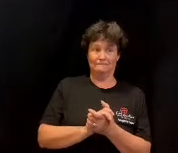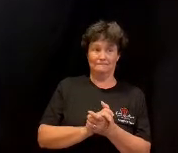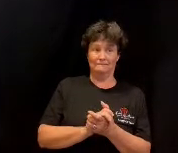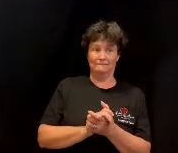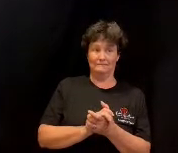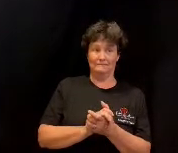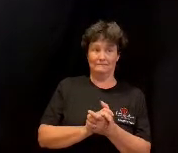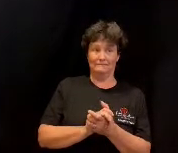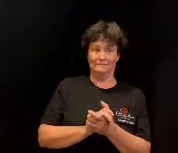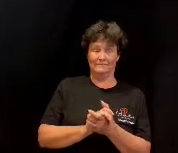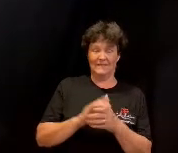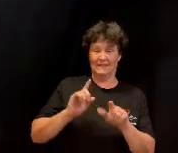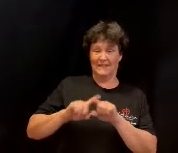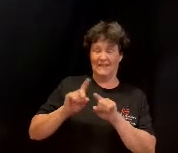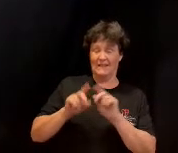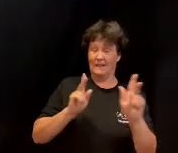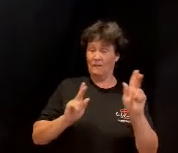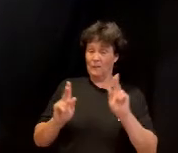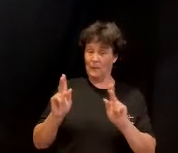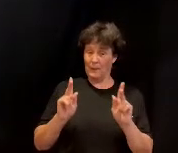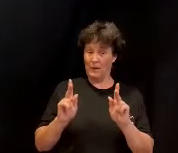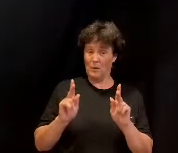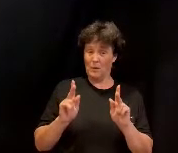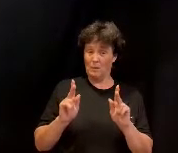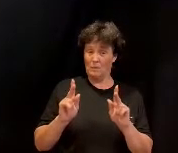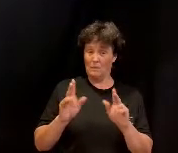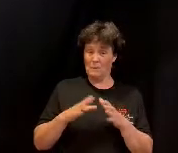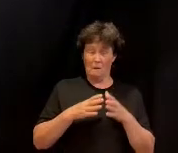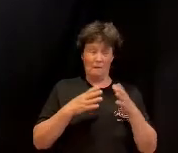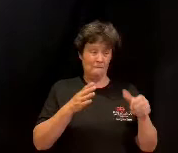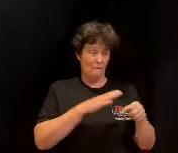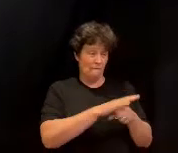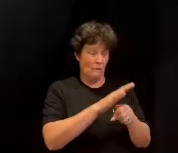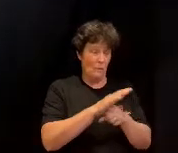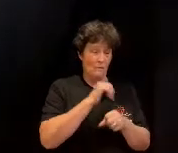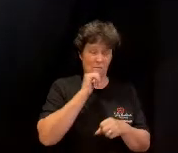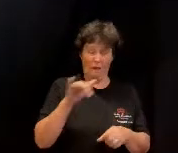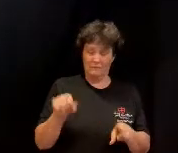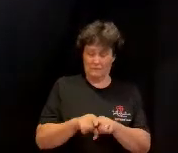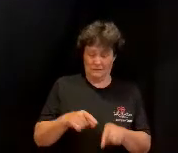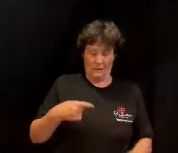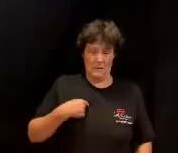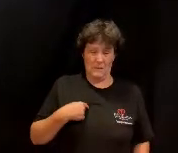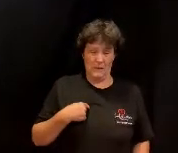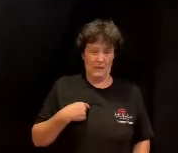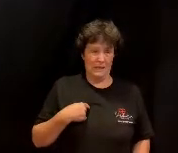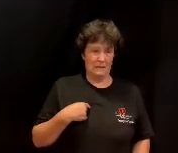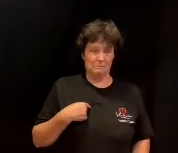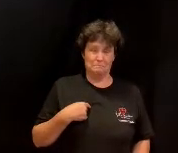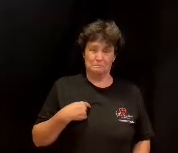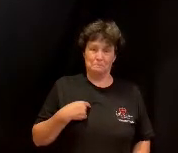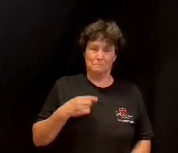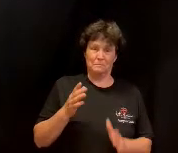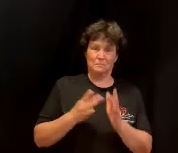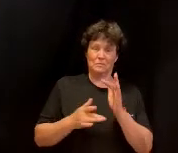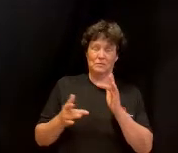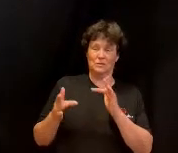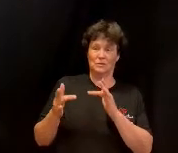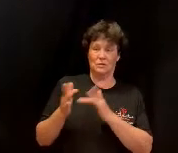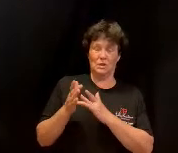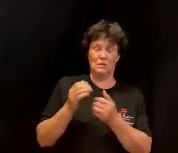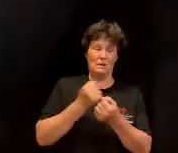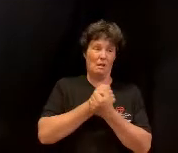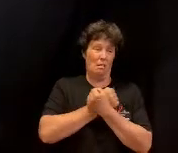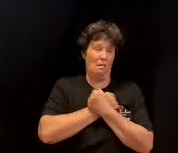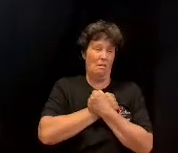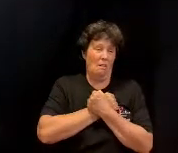And there's all kinds of people. People not like you, not like me, that Jesus loves and expecting us to reach.